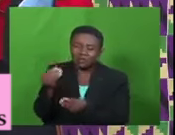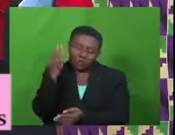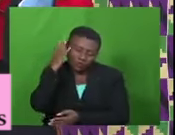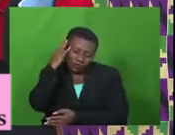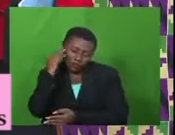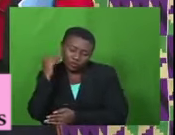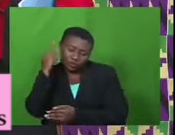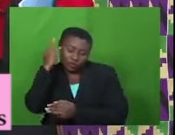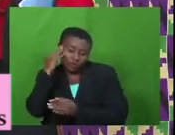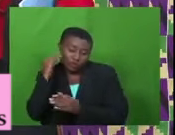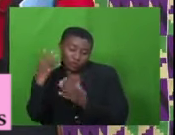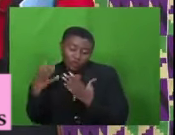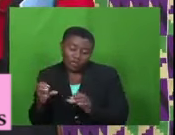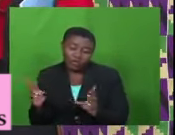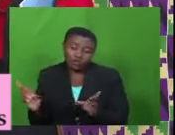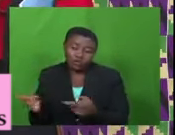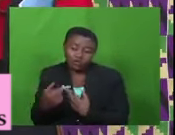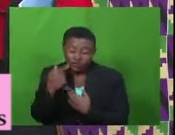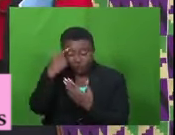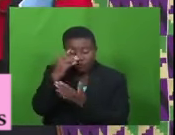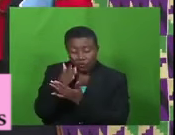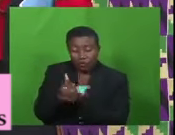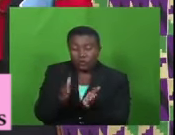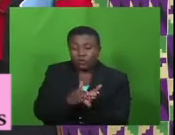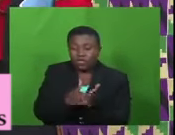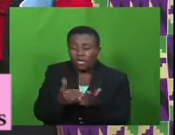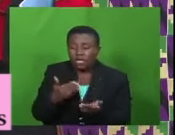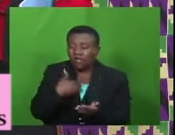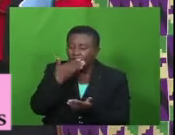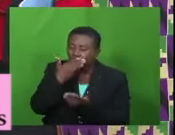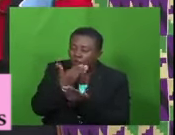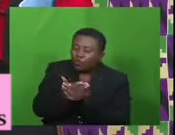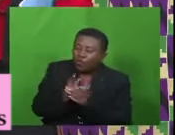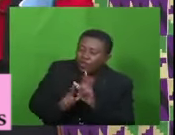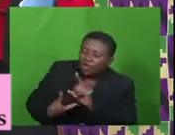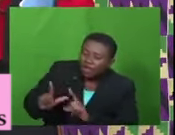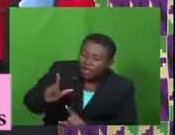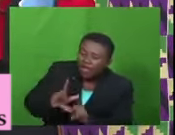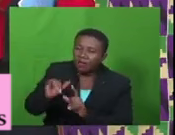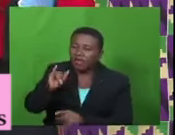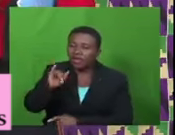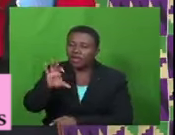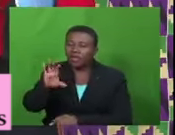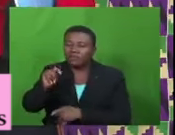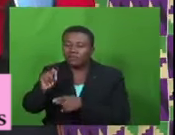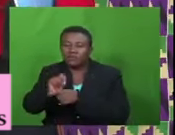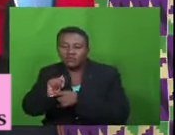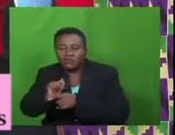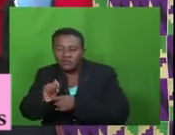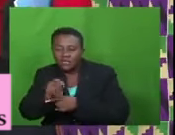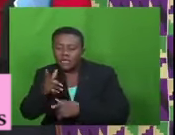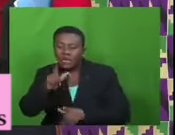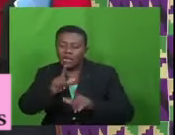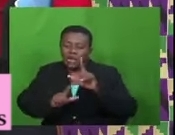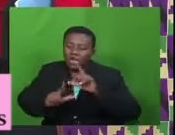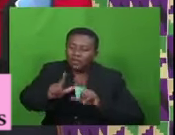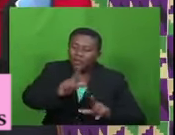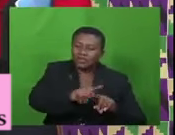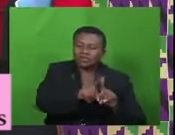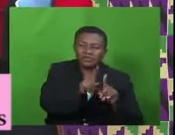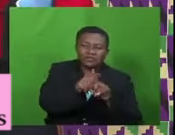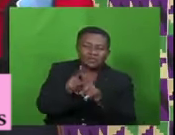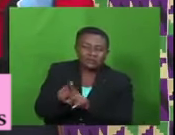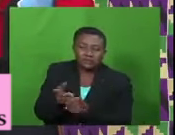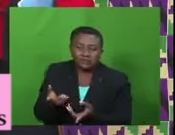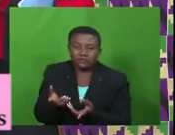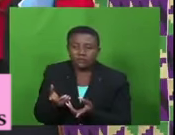several schools, which are equipped with laboratories, ICT centers, and libraries. The establishment